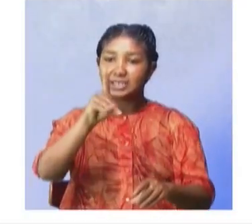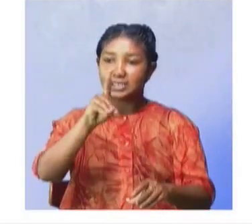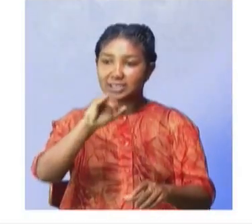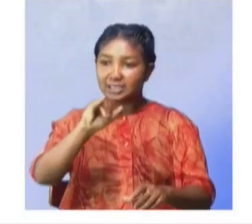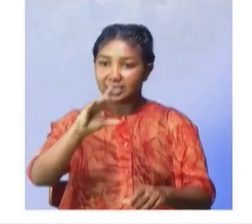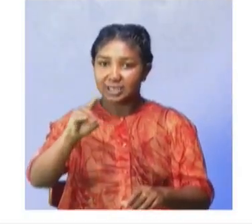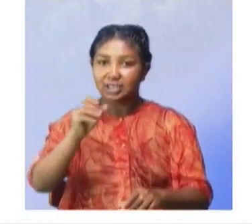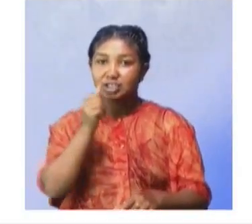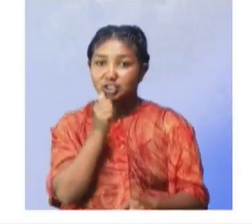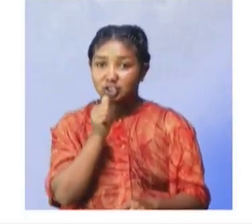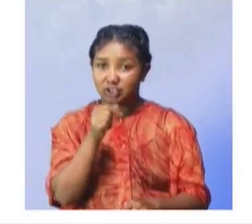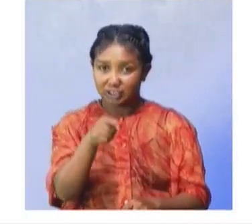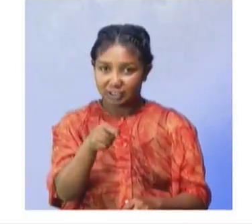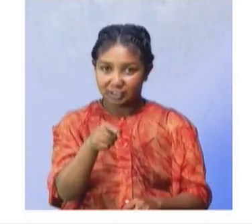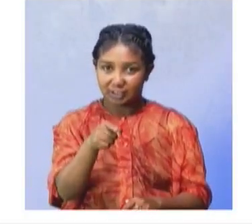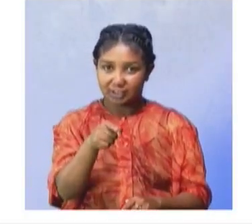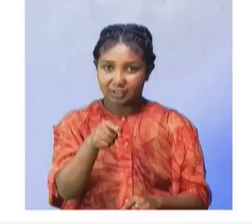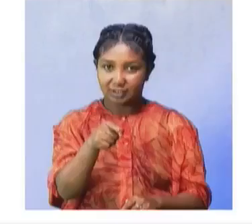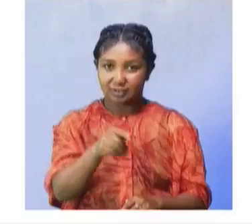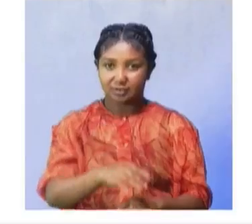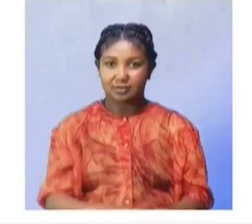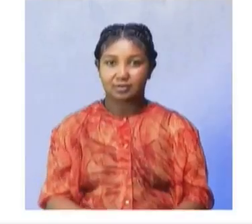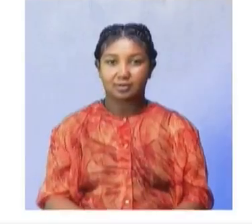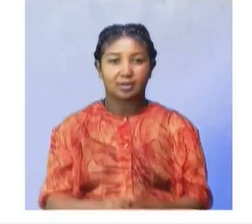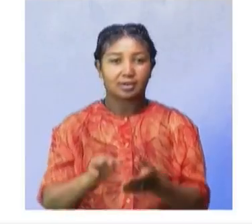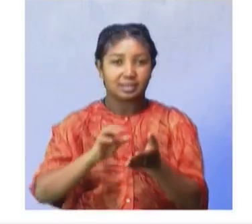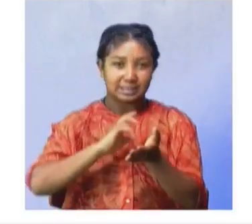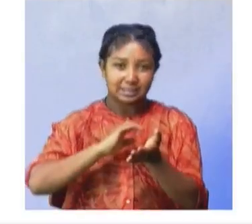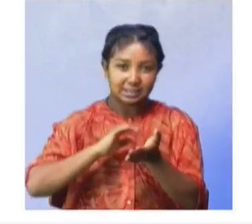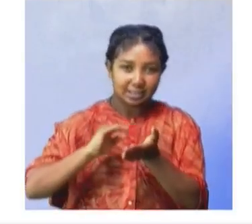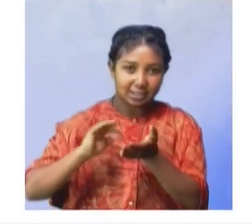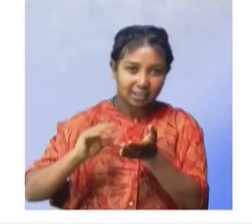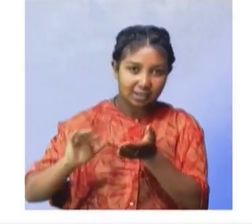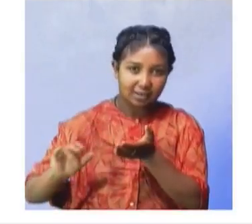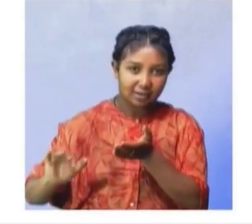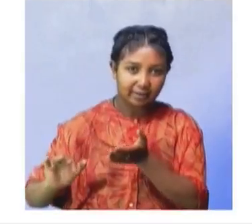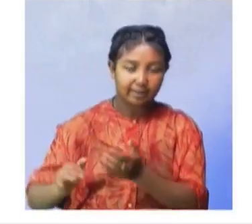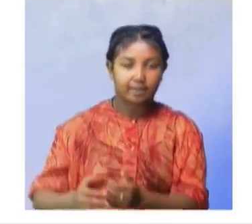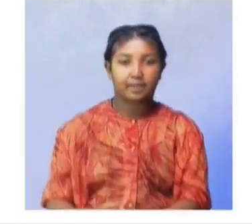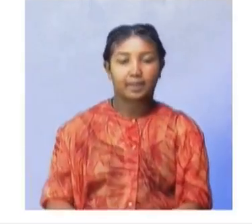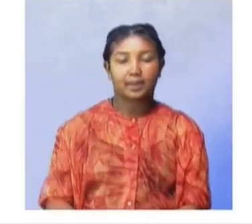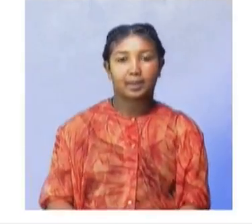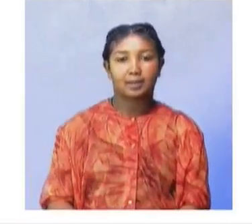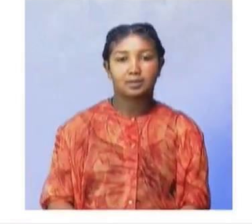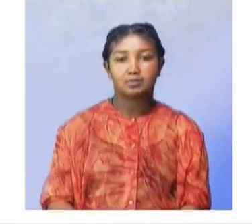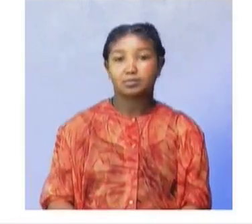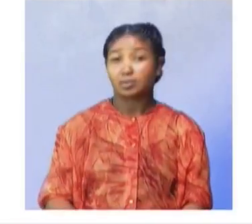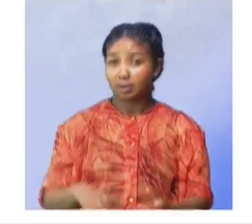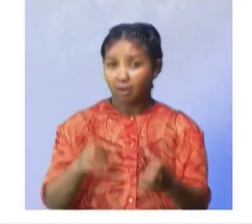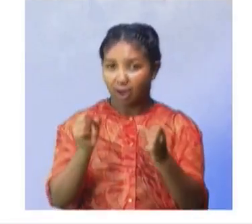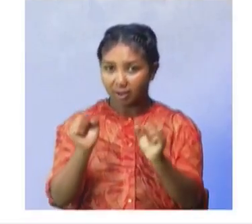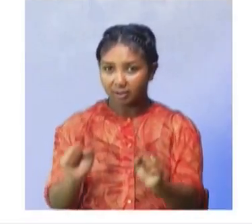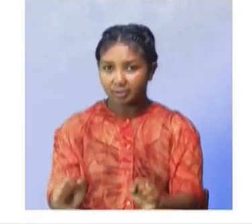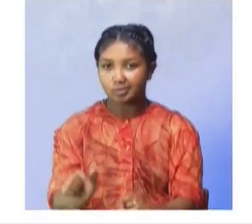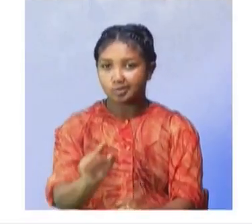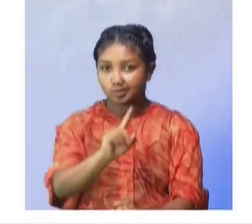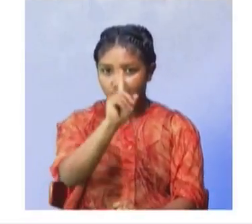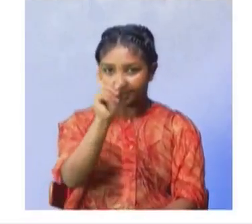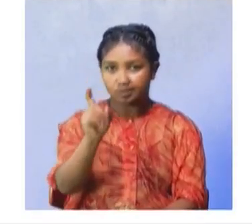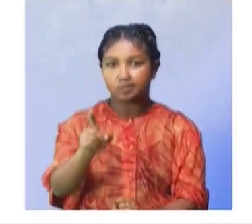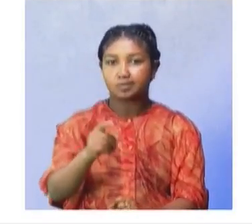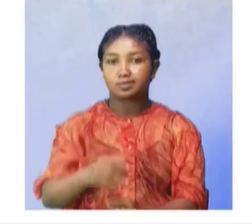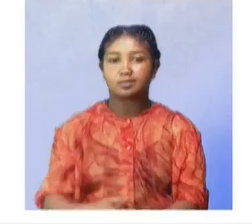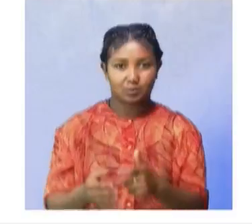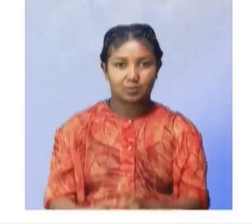she study heart.